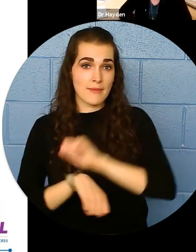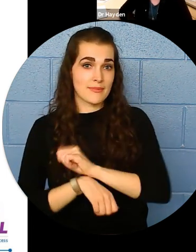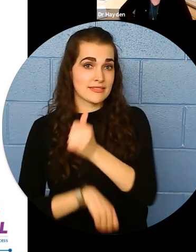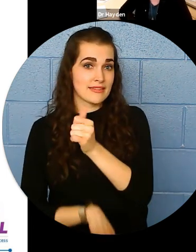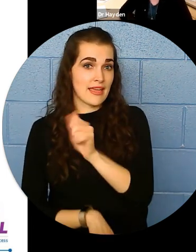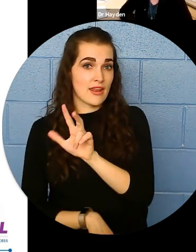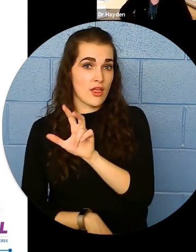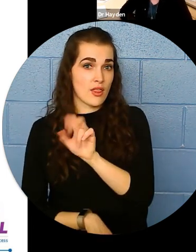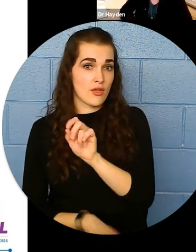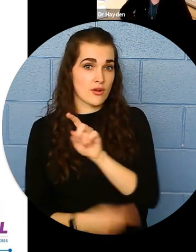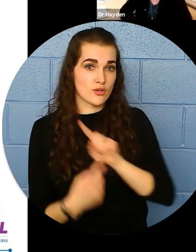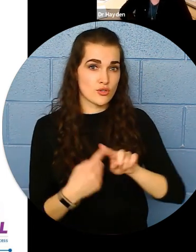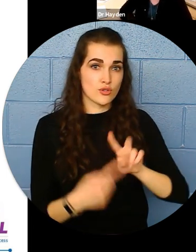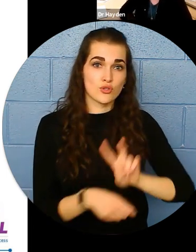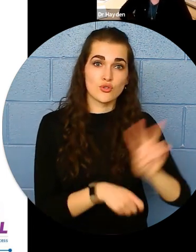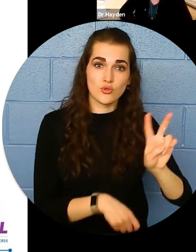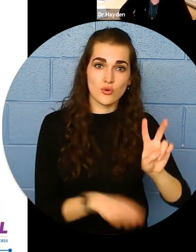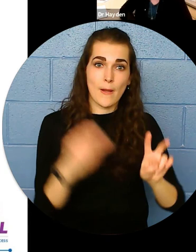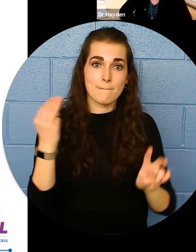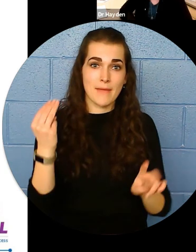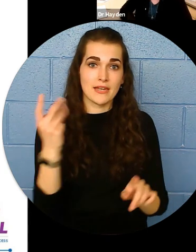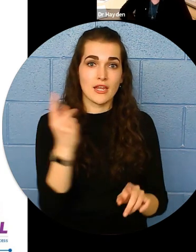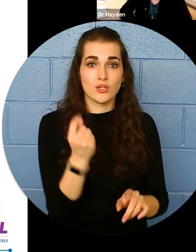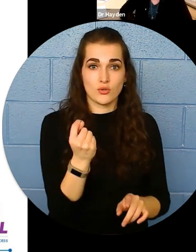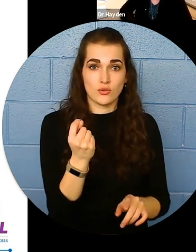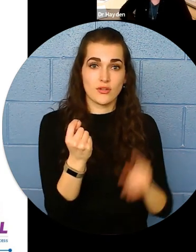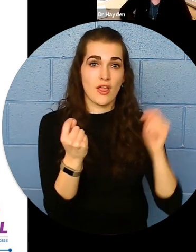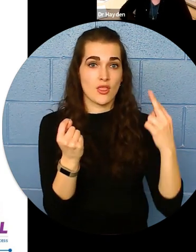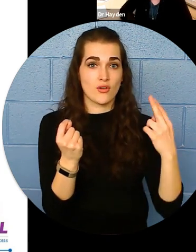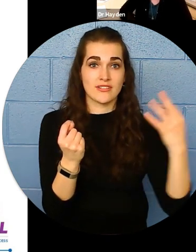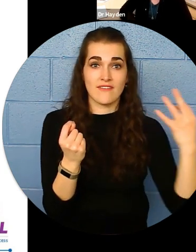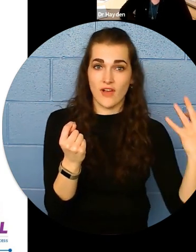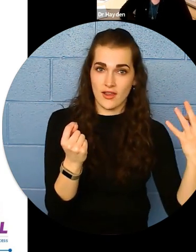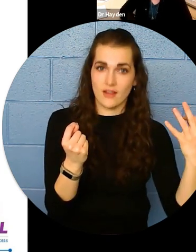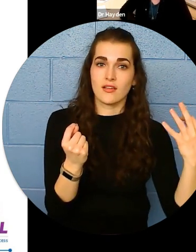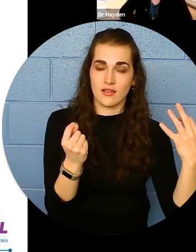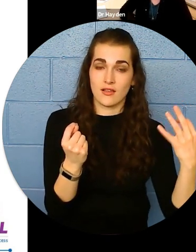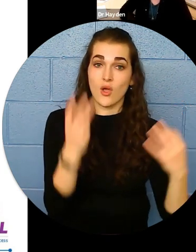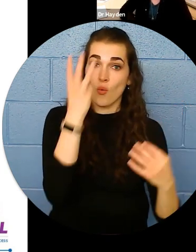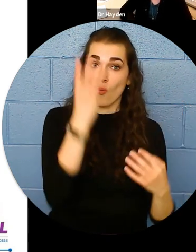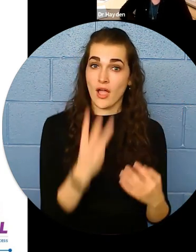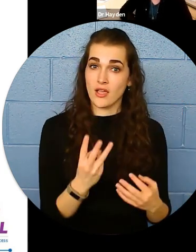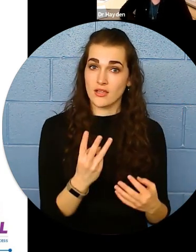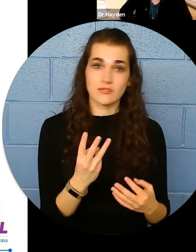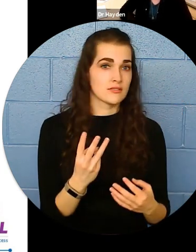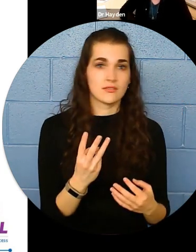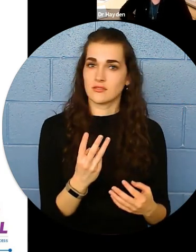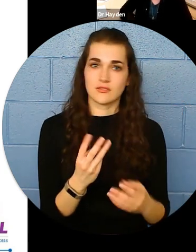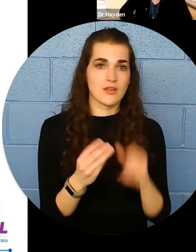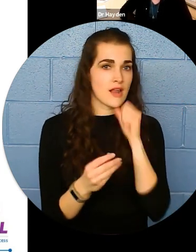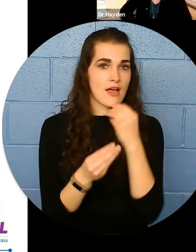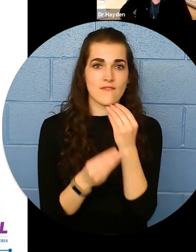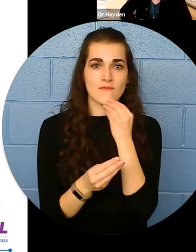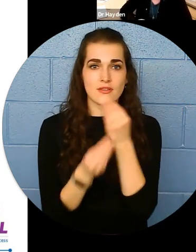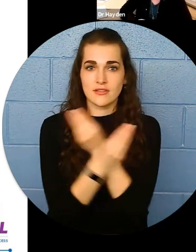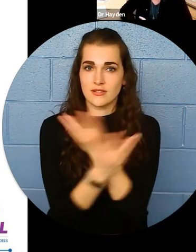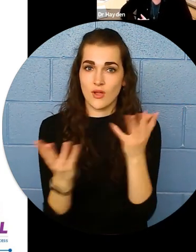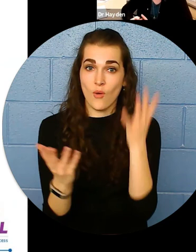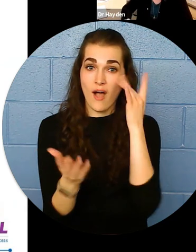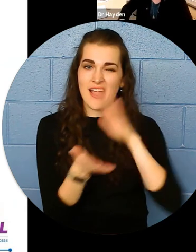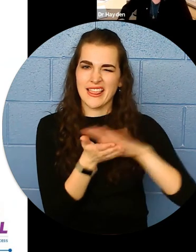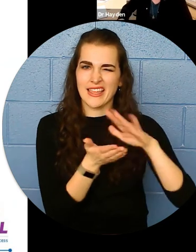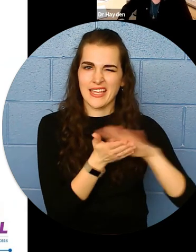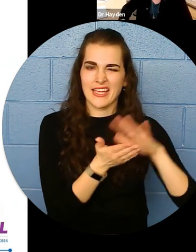and 2 p.m. Now that is for Monday, Tuesday, Thursday, and Friday. On Wednesdays, we will not be distributing meals as we will be cleaning